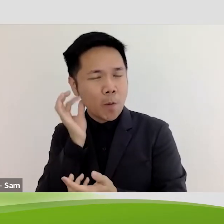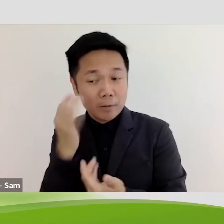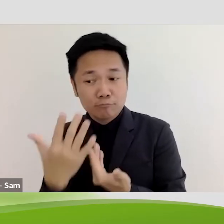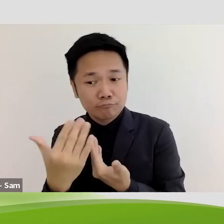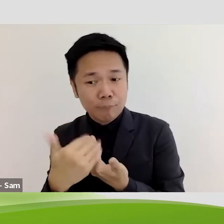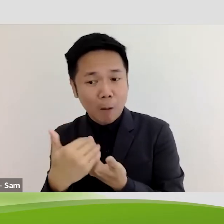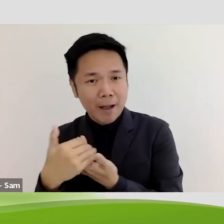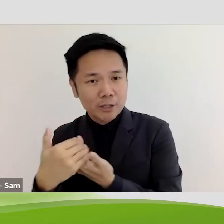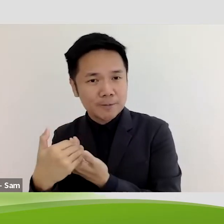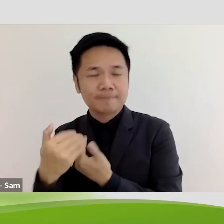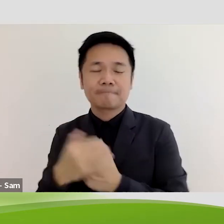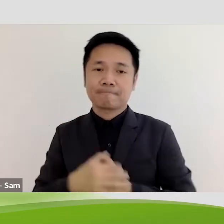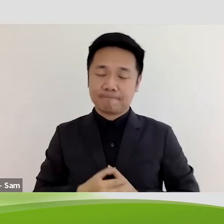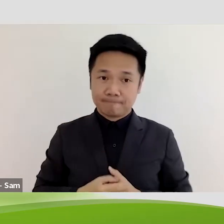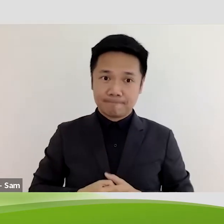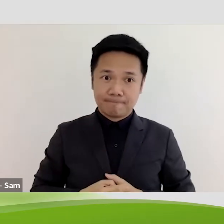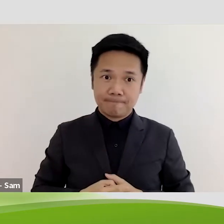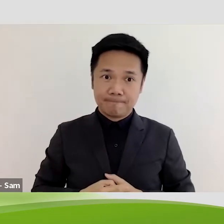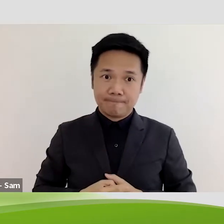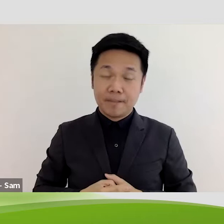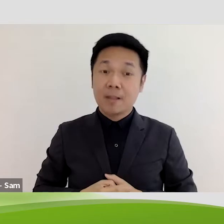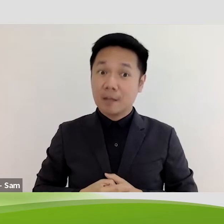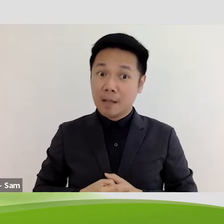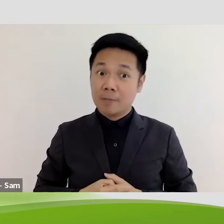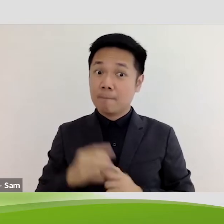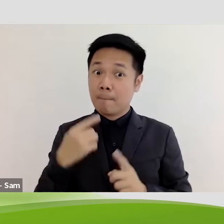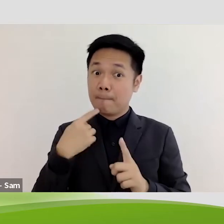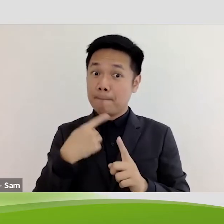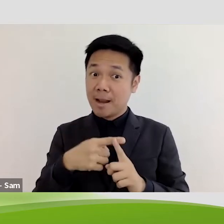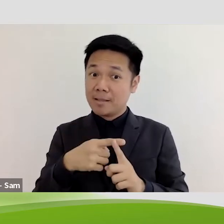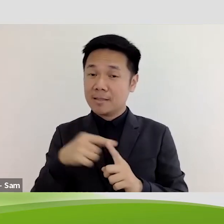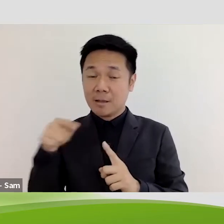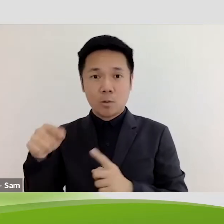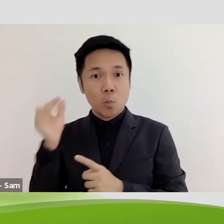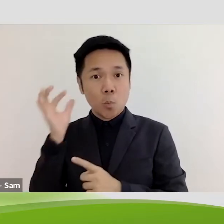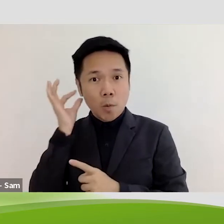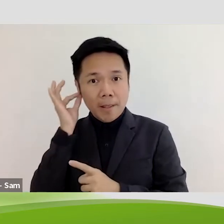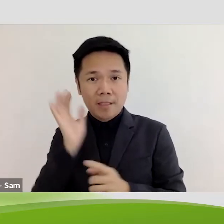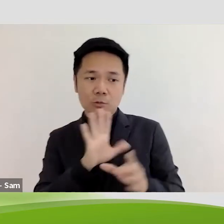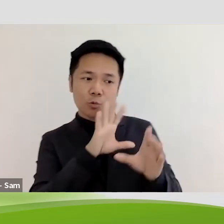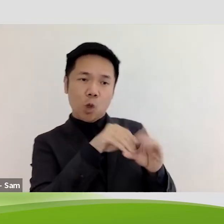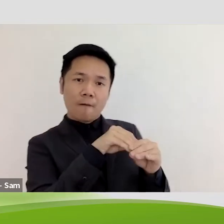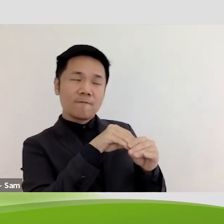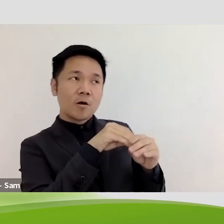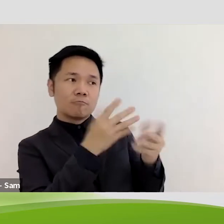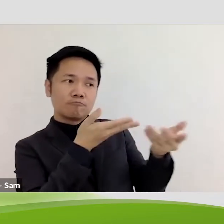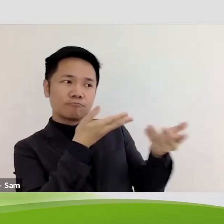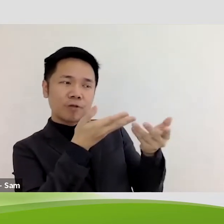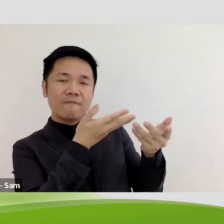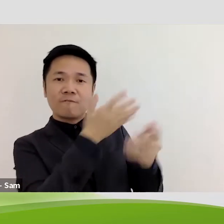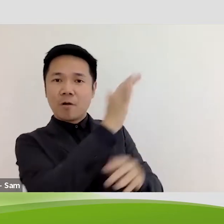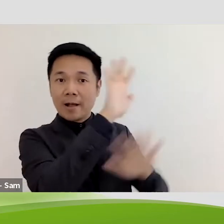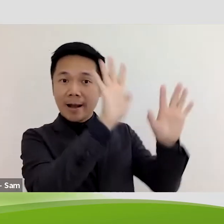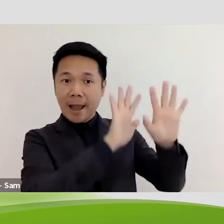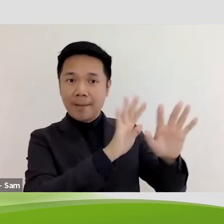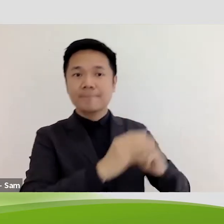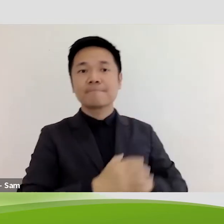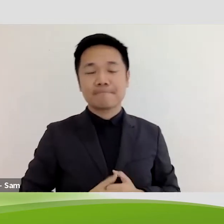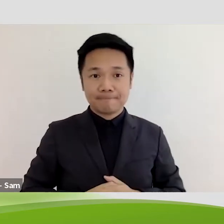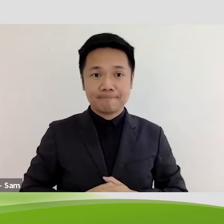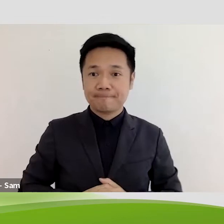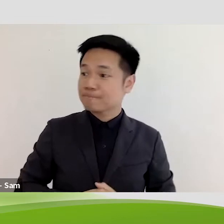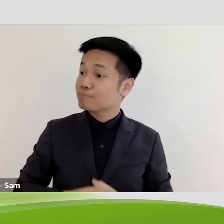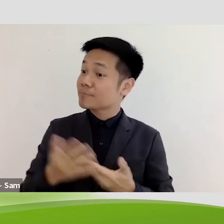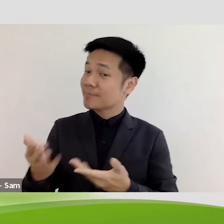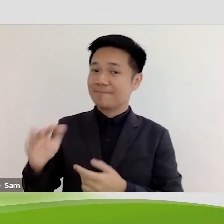making and also in climate negotiation. Thank you. Thank you very much, Ms. Khan, for